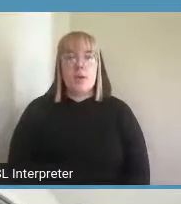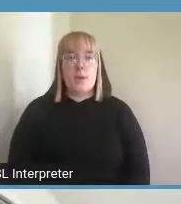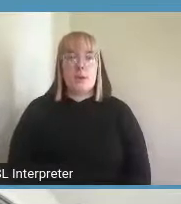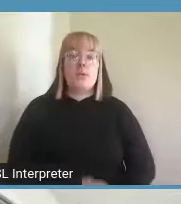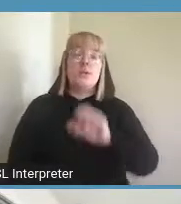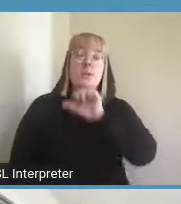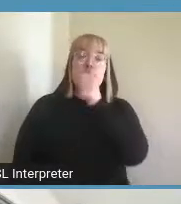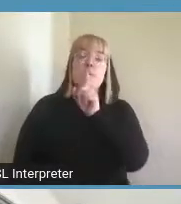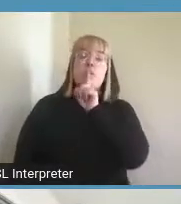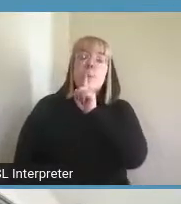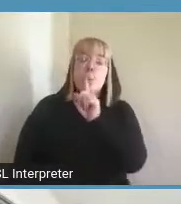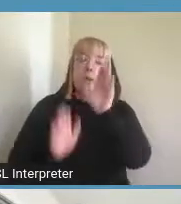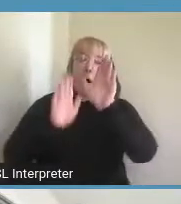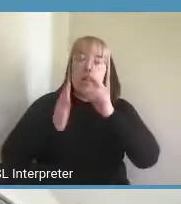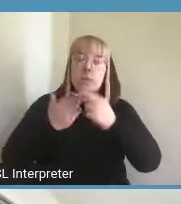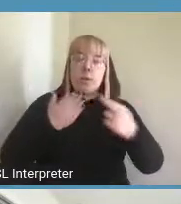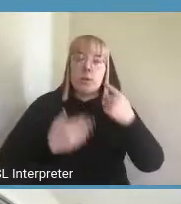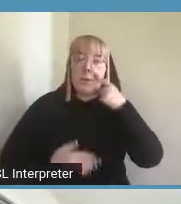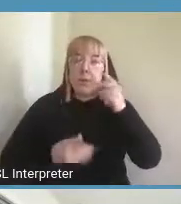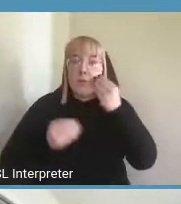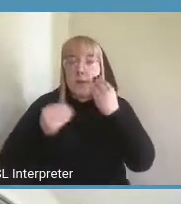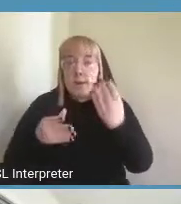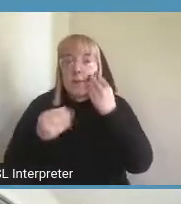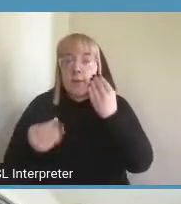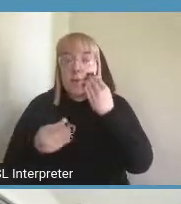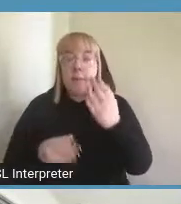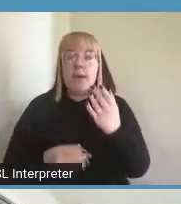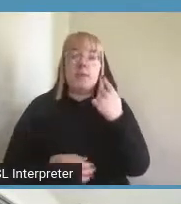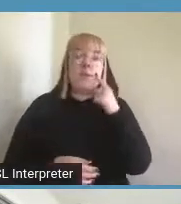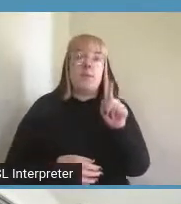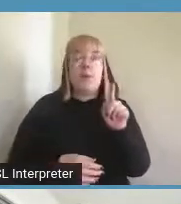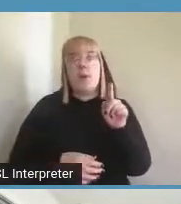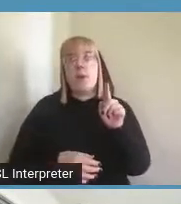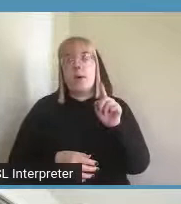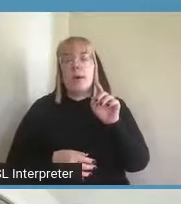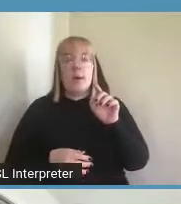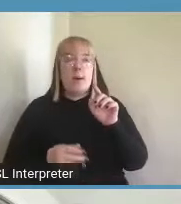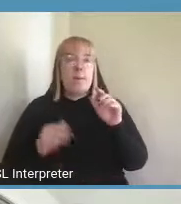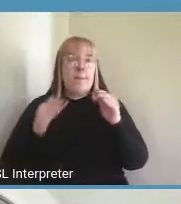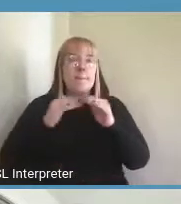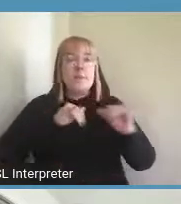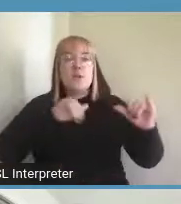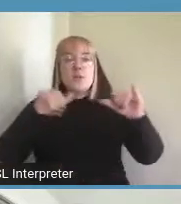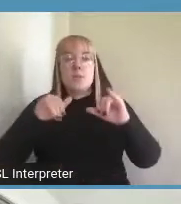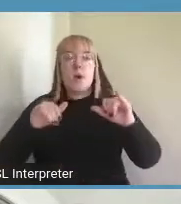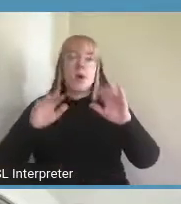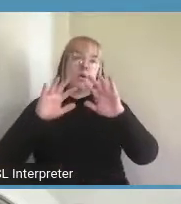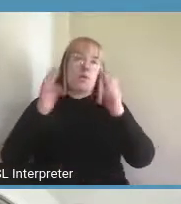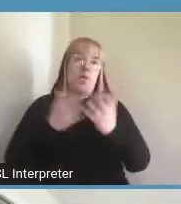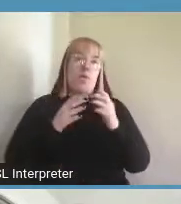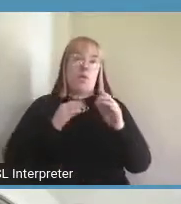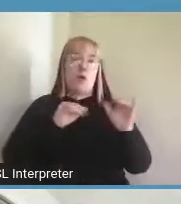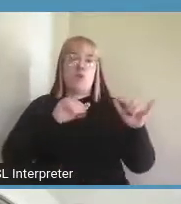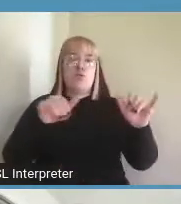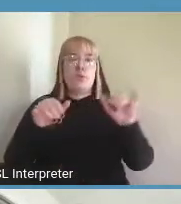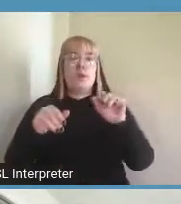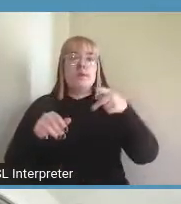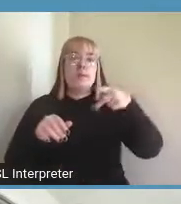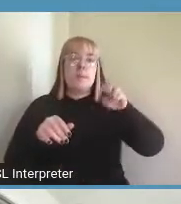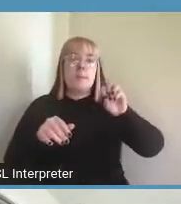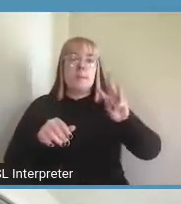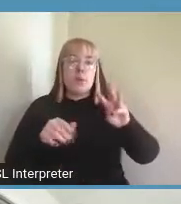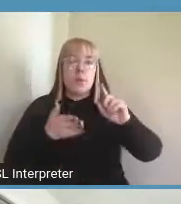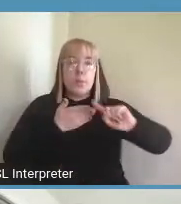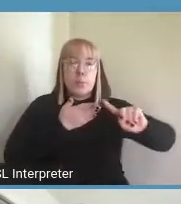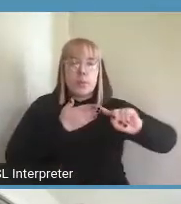Another really great source of information for benchmarking and just overall trends is Pew Research. They have a